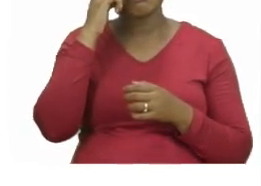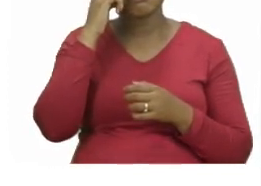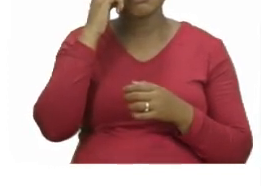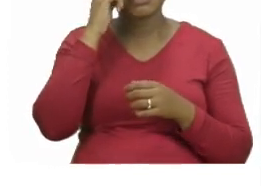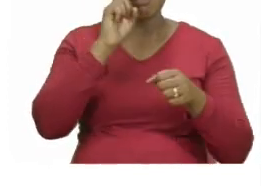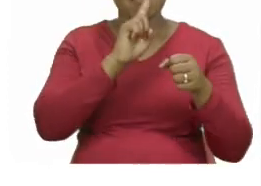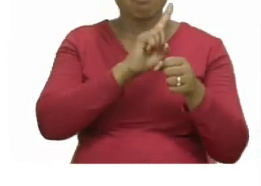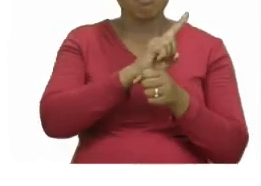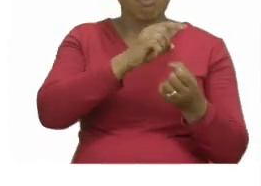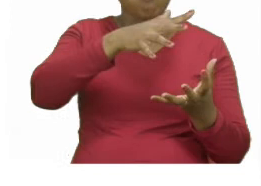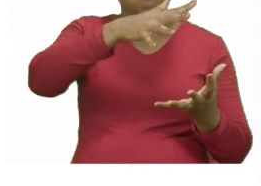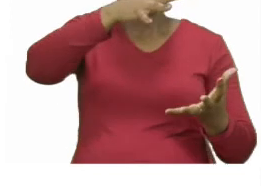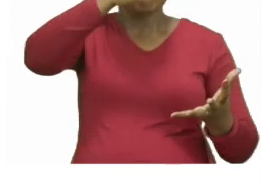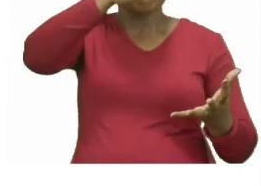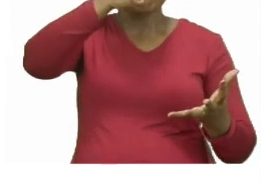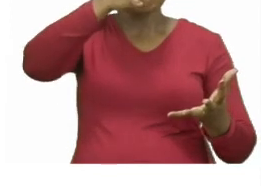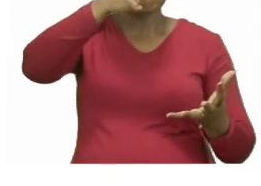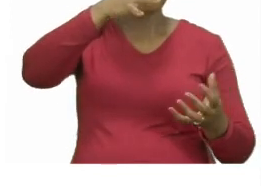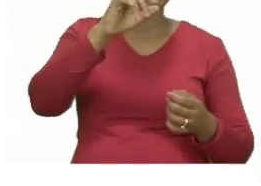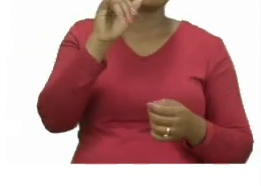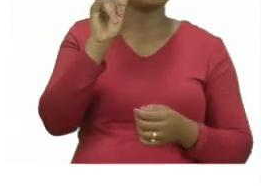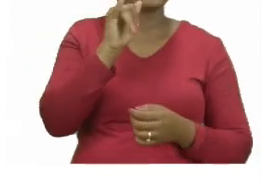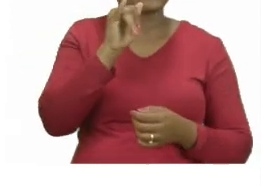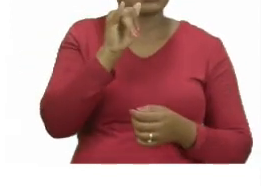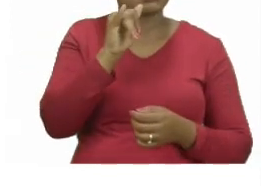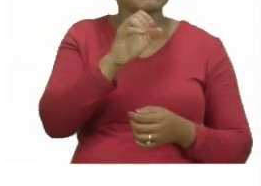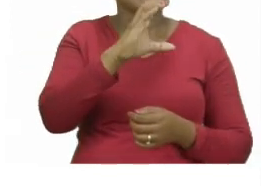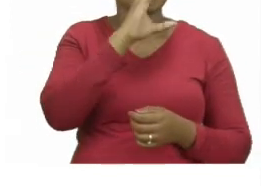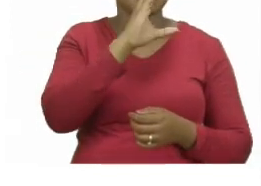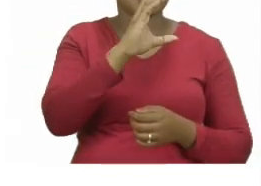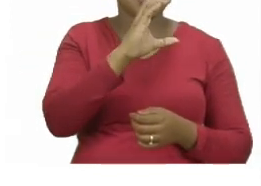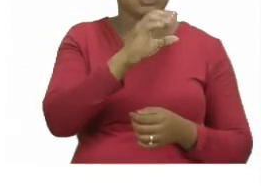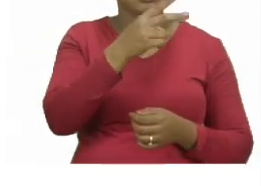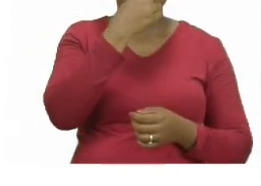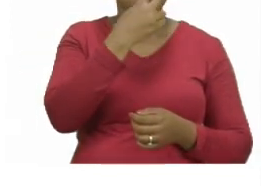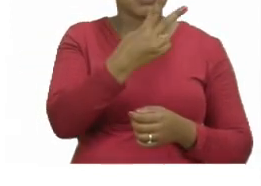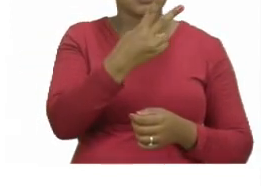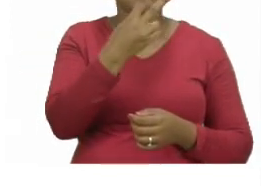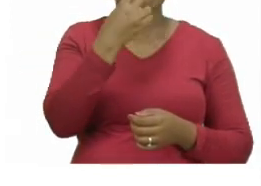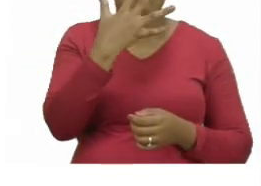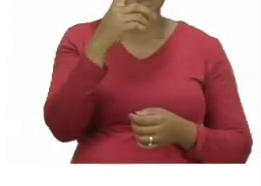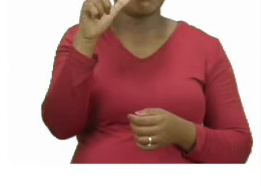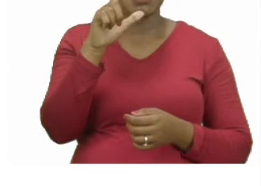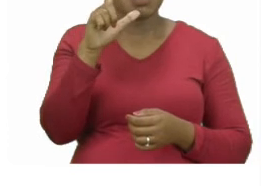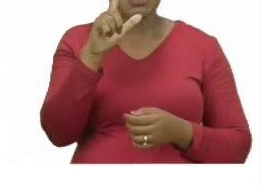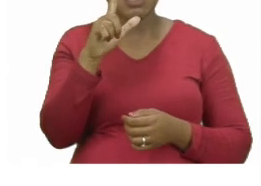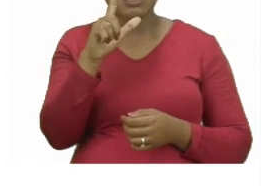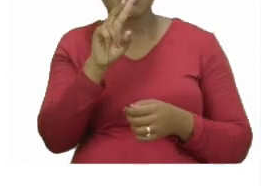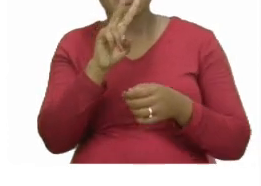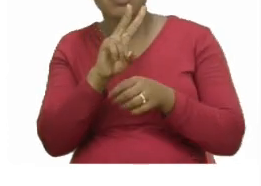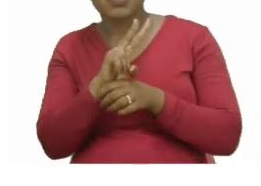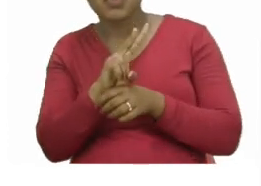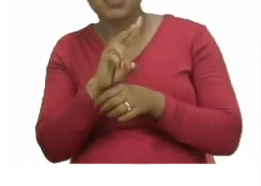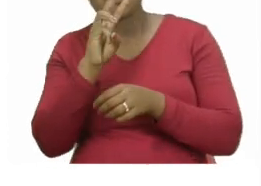Right. Now you must go ahead and try and arrange the rest of the containers from